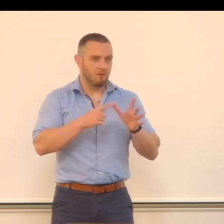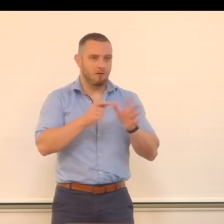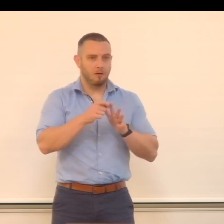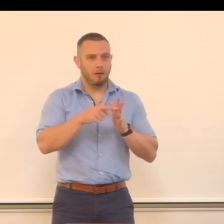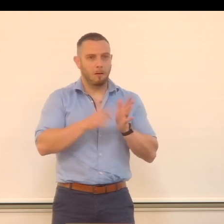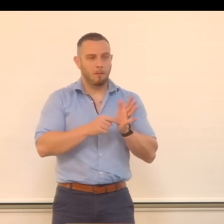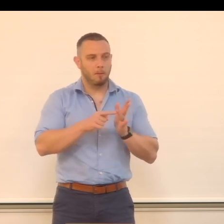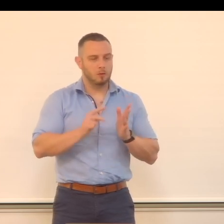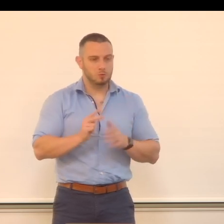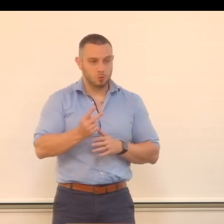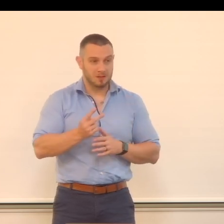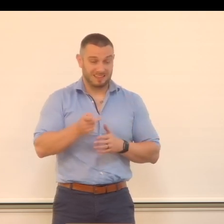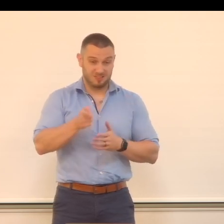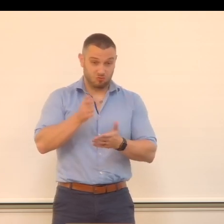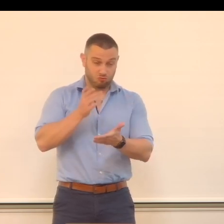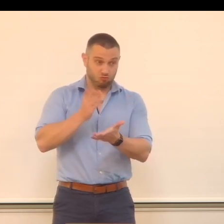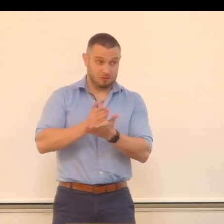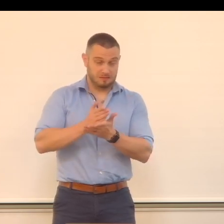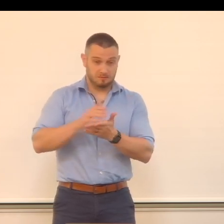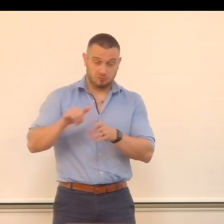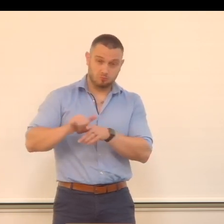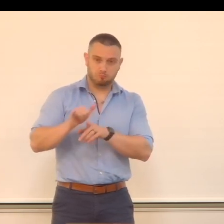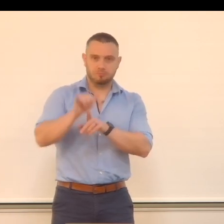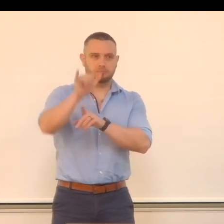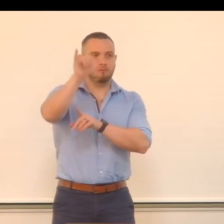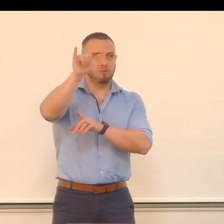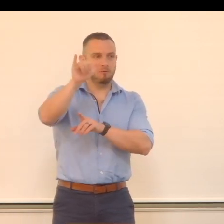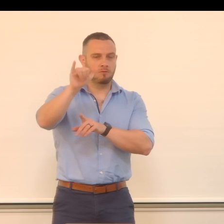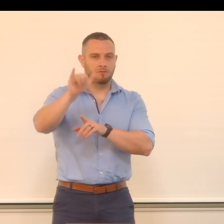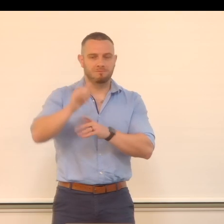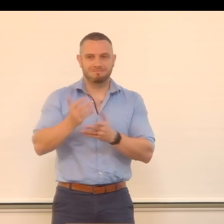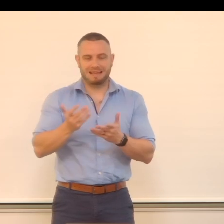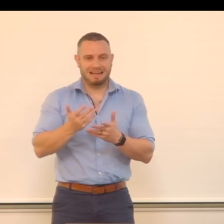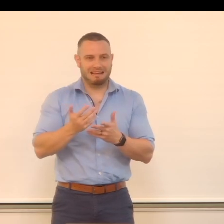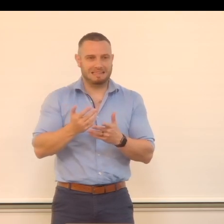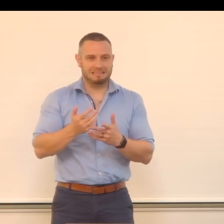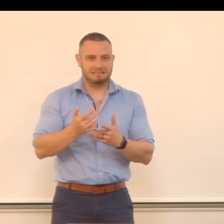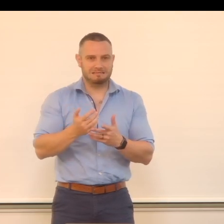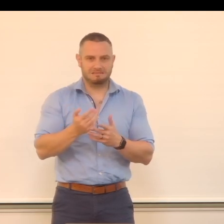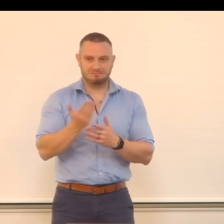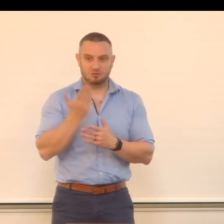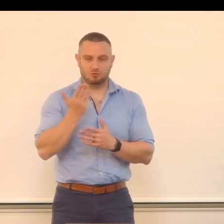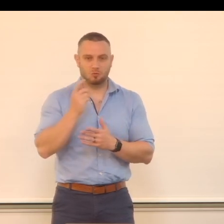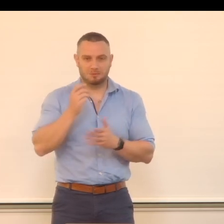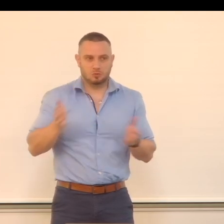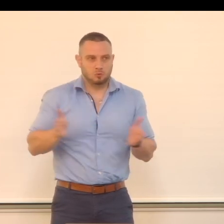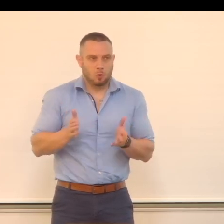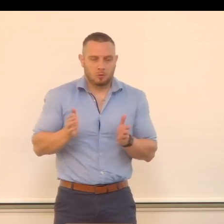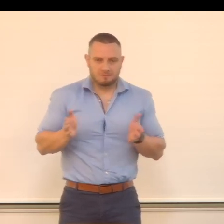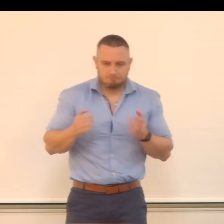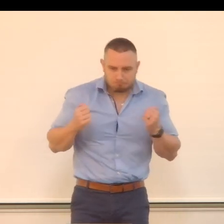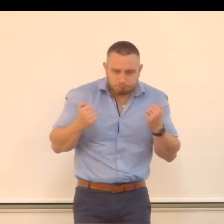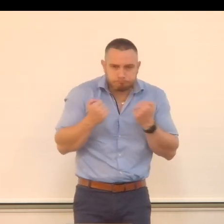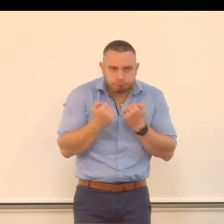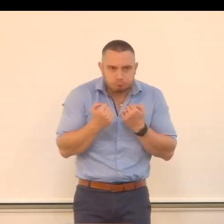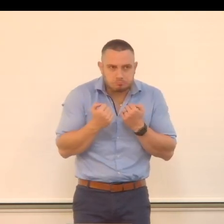It's the real spacecraft and real habitats we're going to have anywhere in the near term are going to be small, confined, cramped spaces.